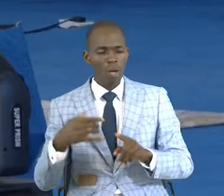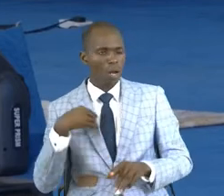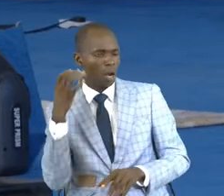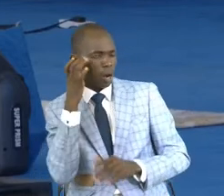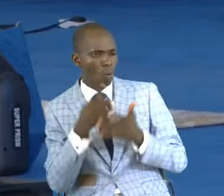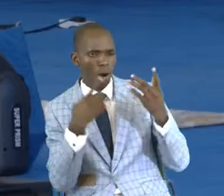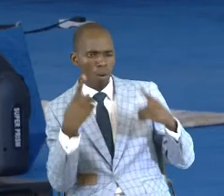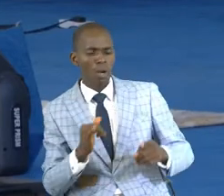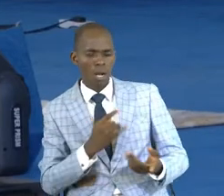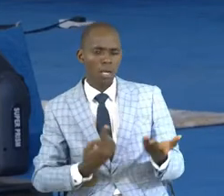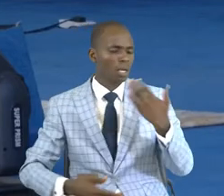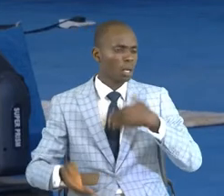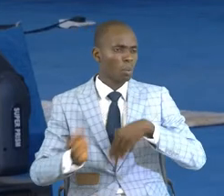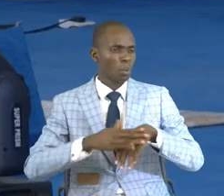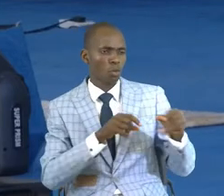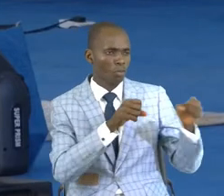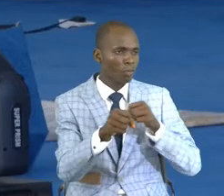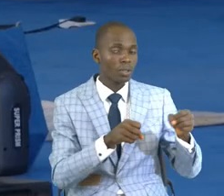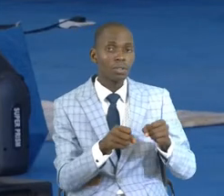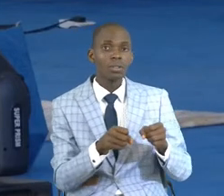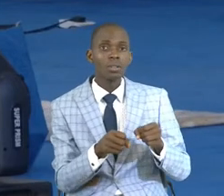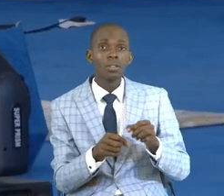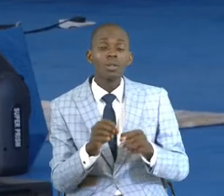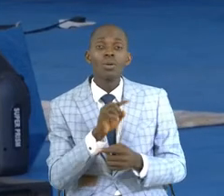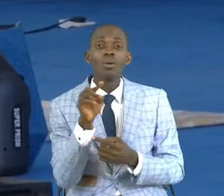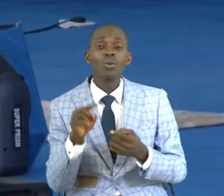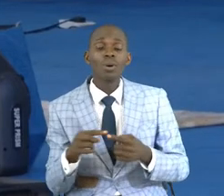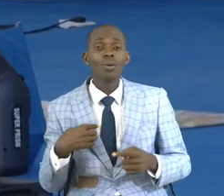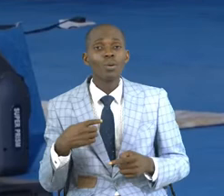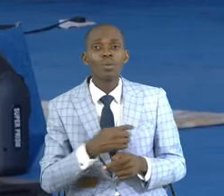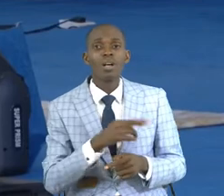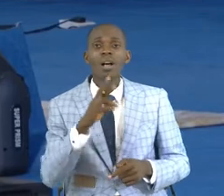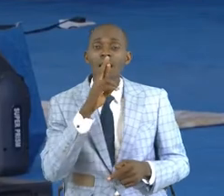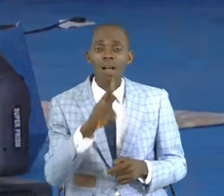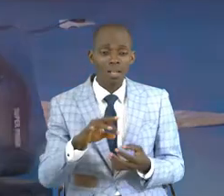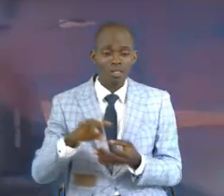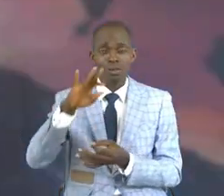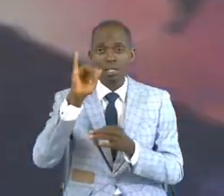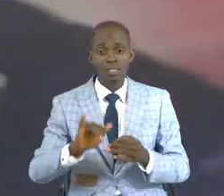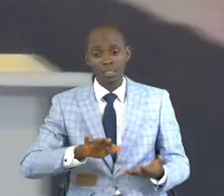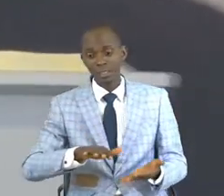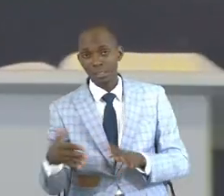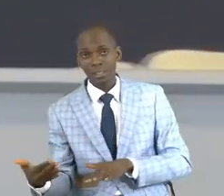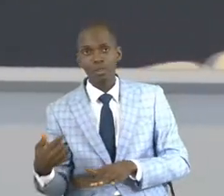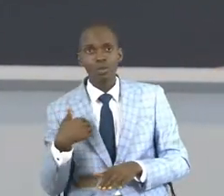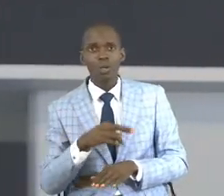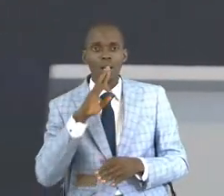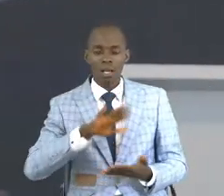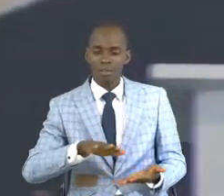it out. When we're spiritually dead and we're dead with Christ, we're there